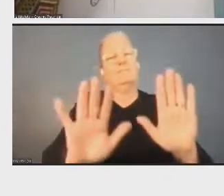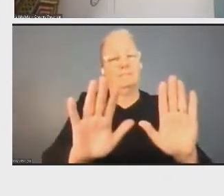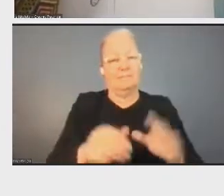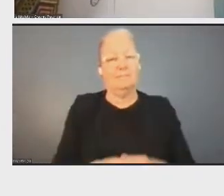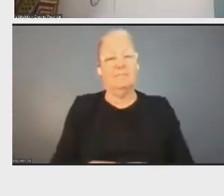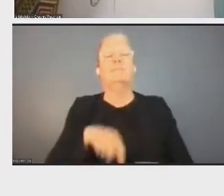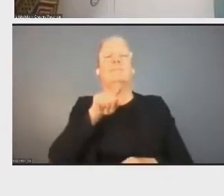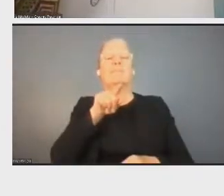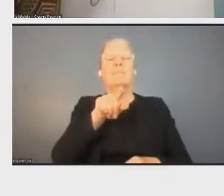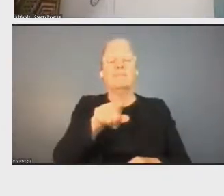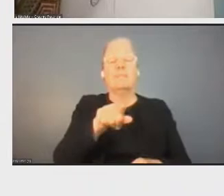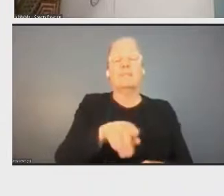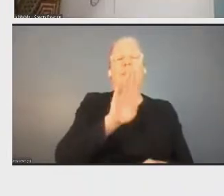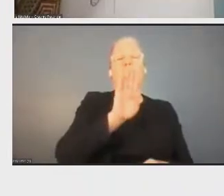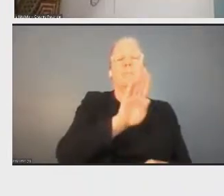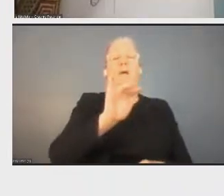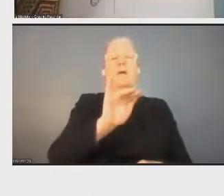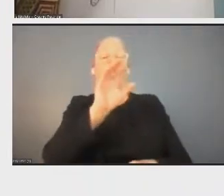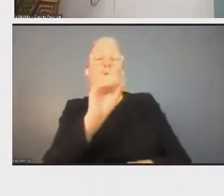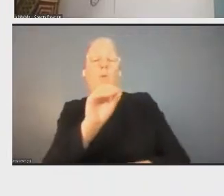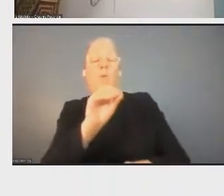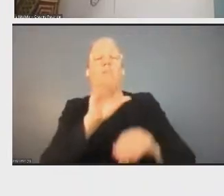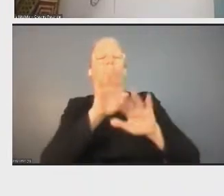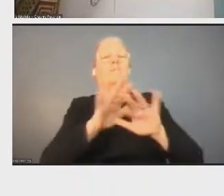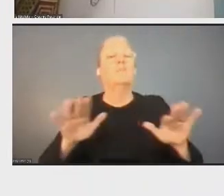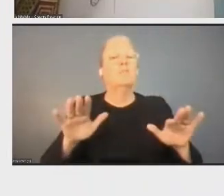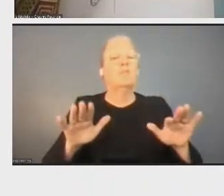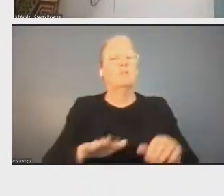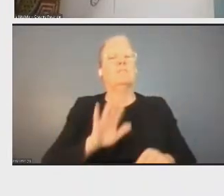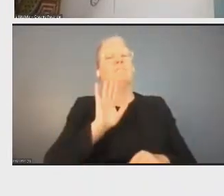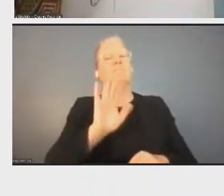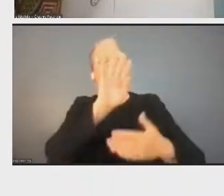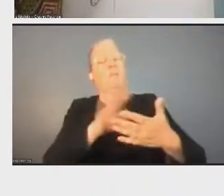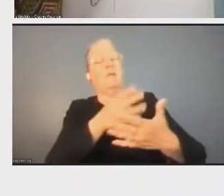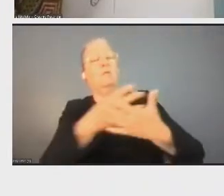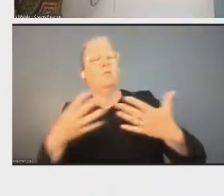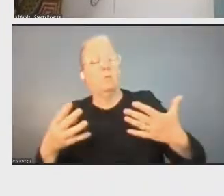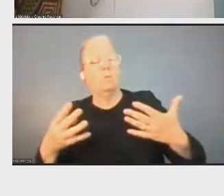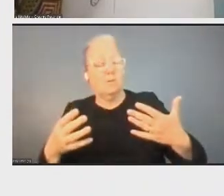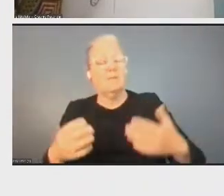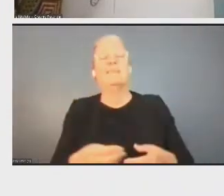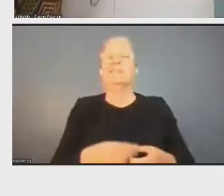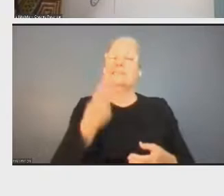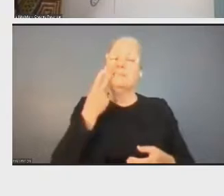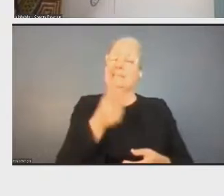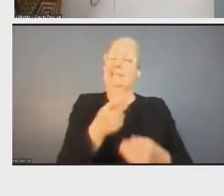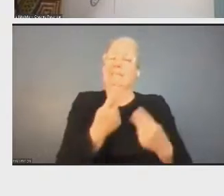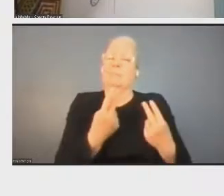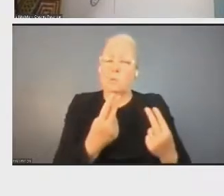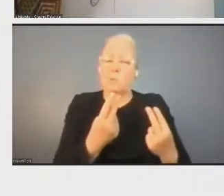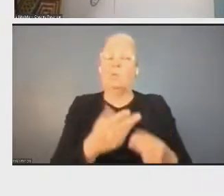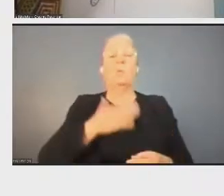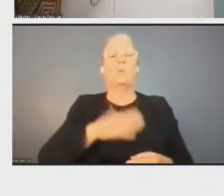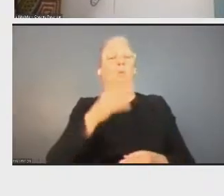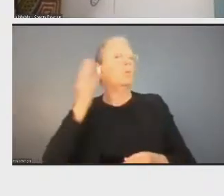Framework represents an opportunity to not just recognize the historical contribution of women to